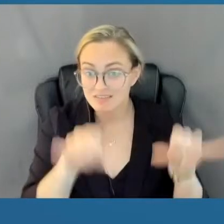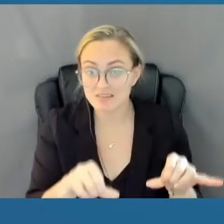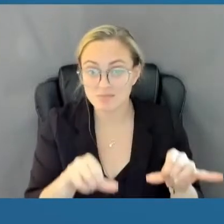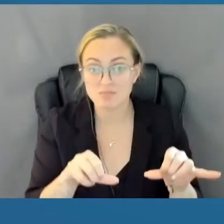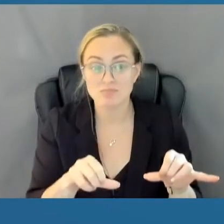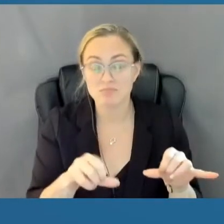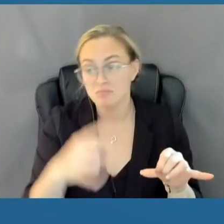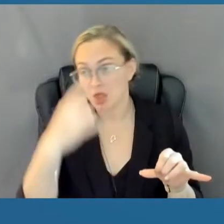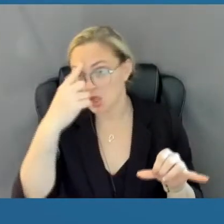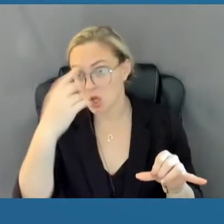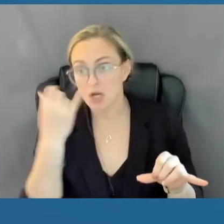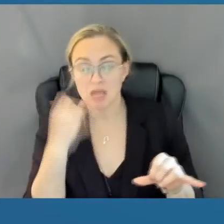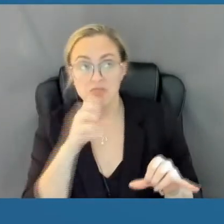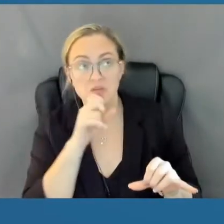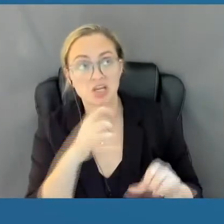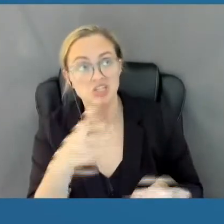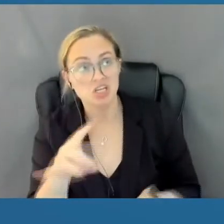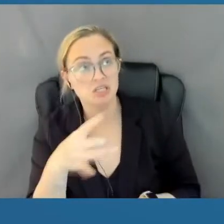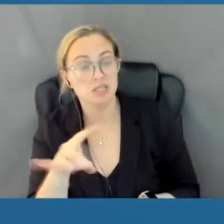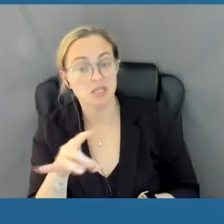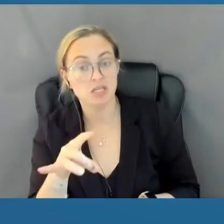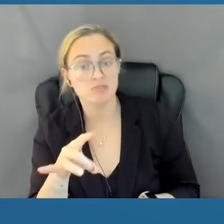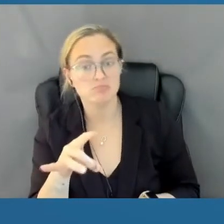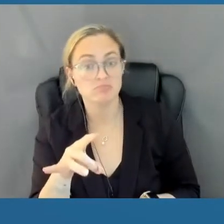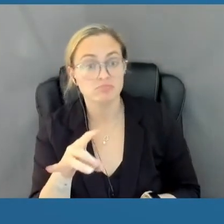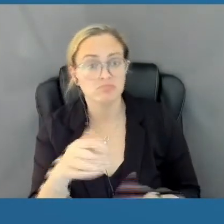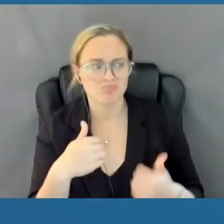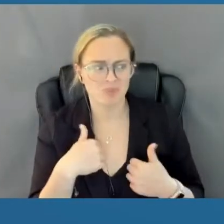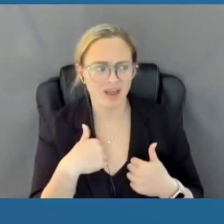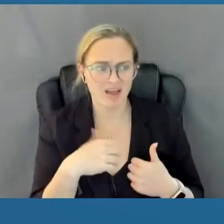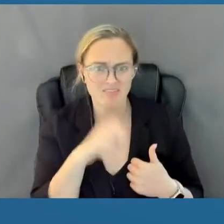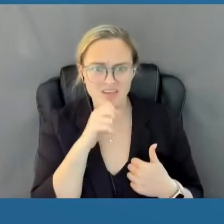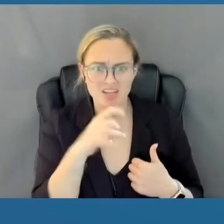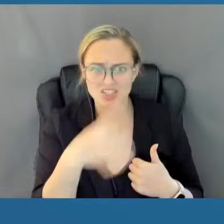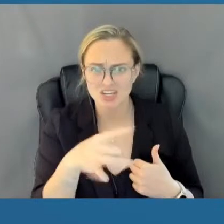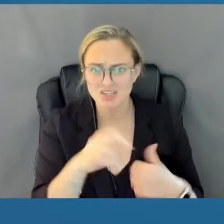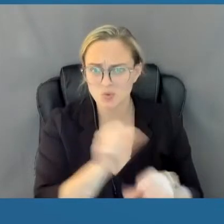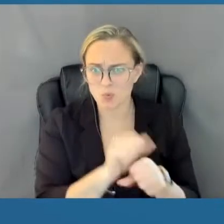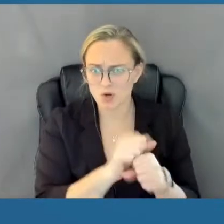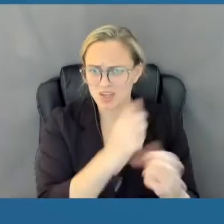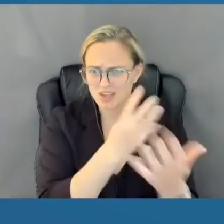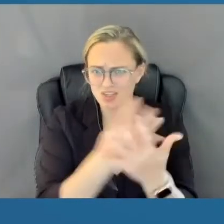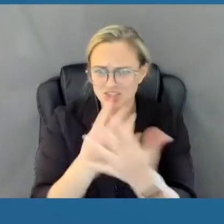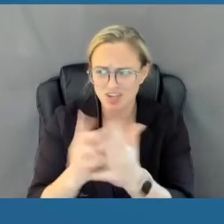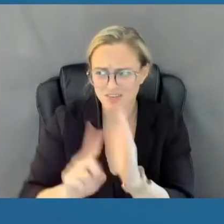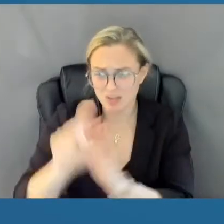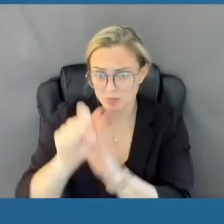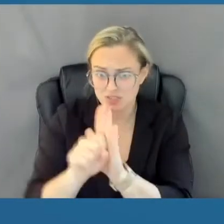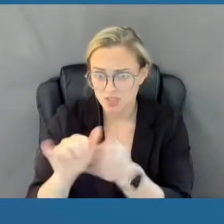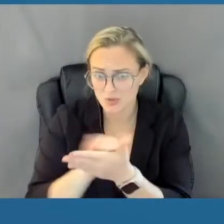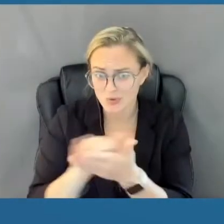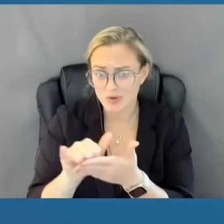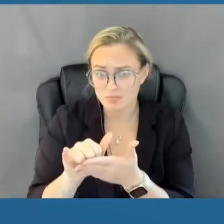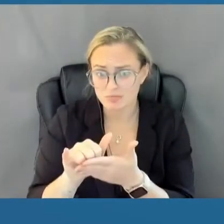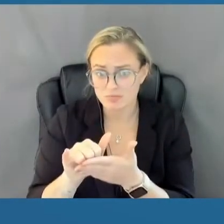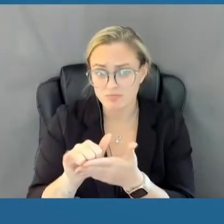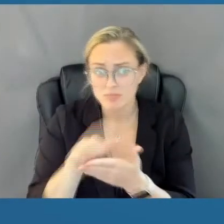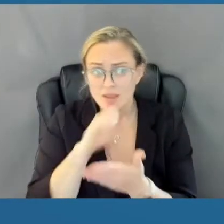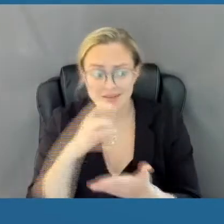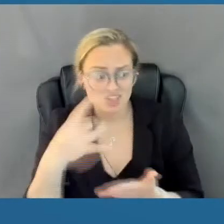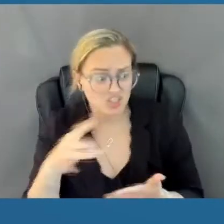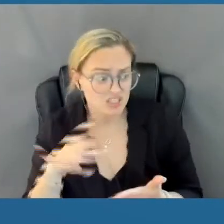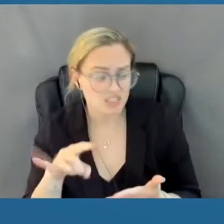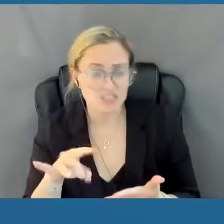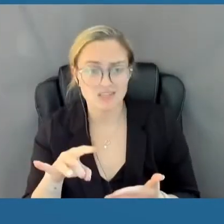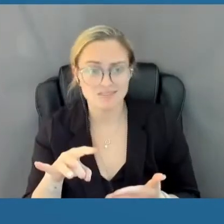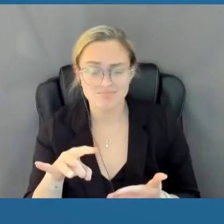that if it was 18 years old, as we have 18-year-olds working in jails all over upstate New York, and 18-year-olds who